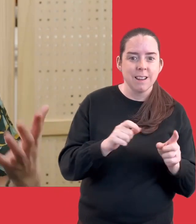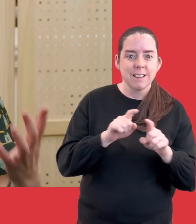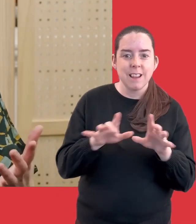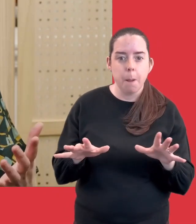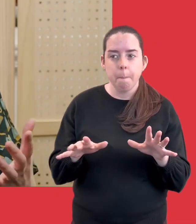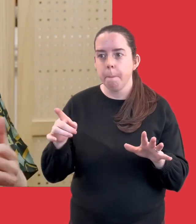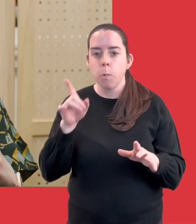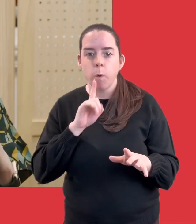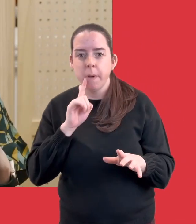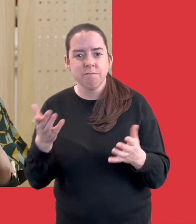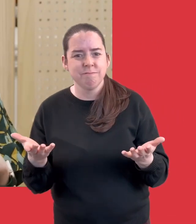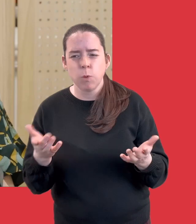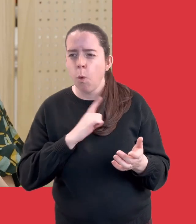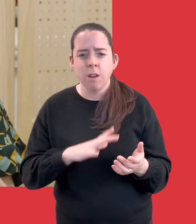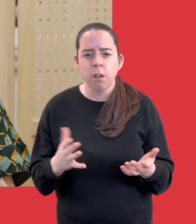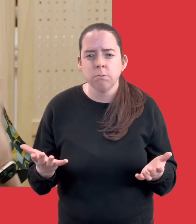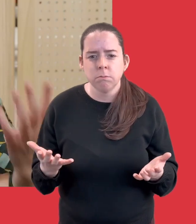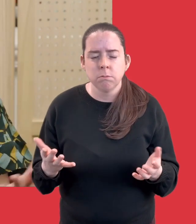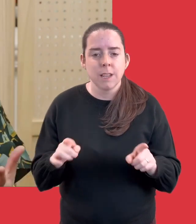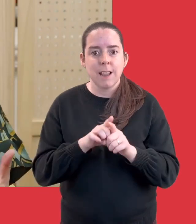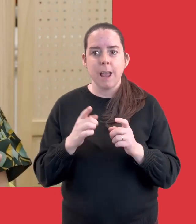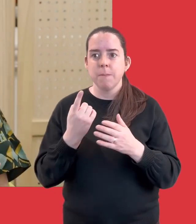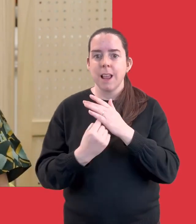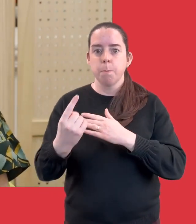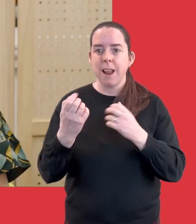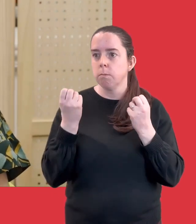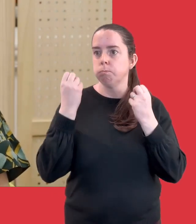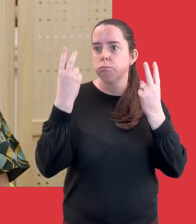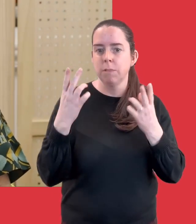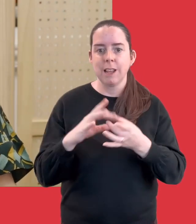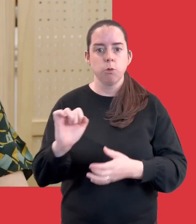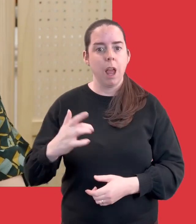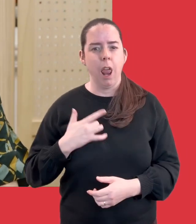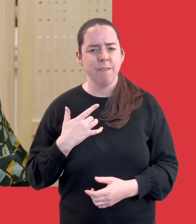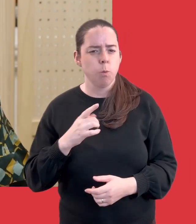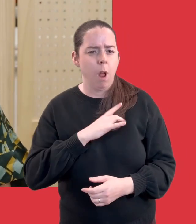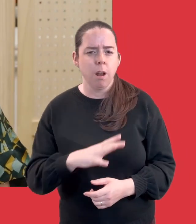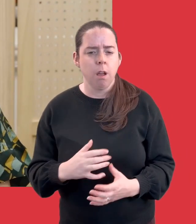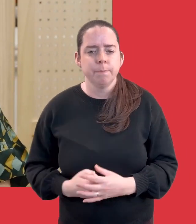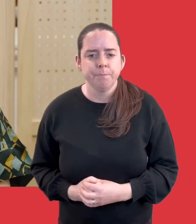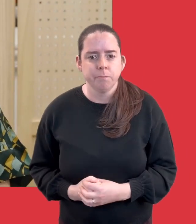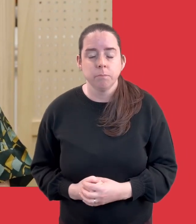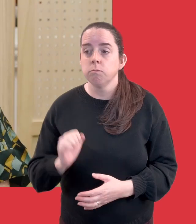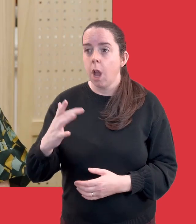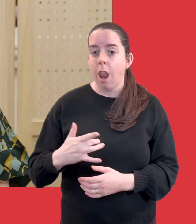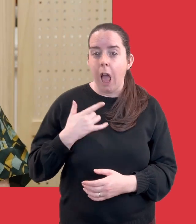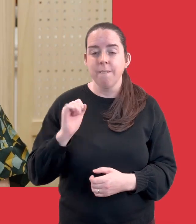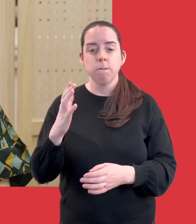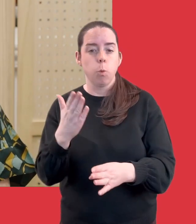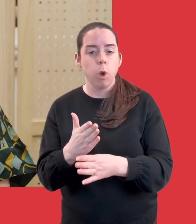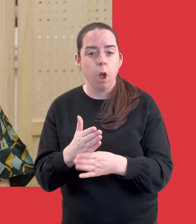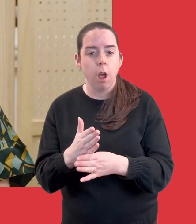freedom that men have, and the same autonomy over their lives, if you like? And her life and